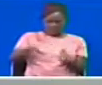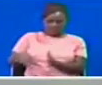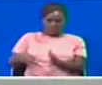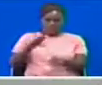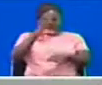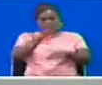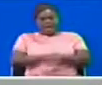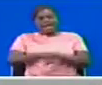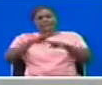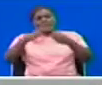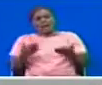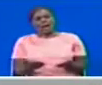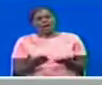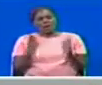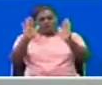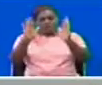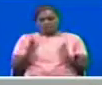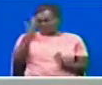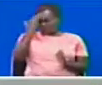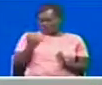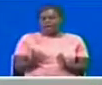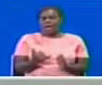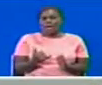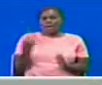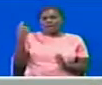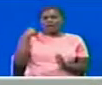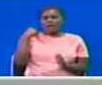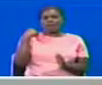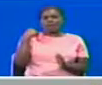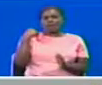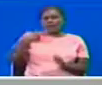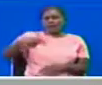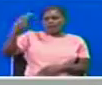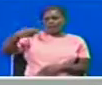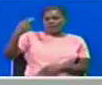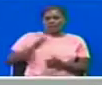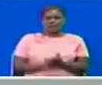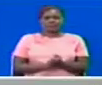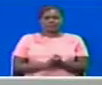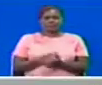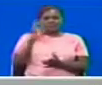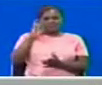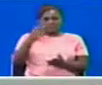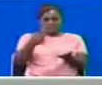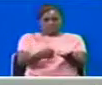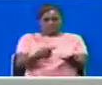these numbers up? And why is it important to have these numbers at a higher rate? Let's have a look at our discussion tonight. And